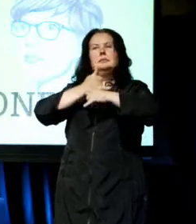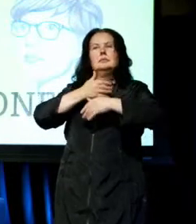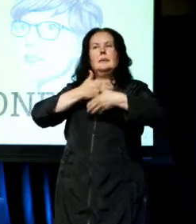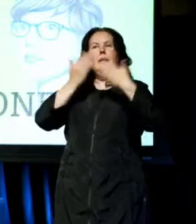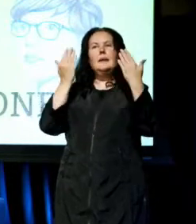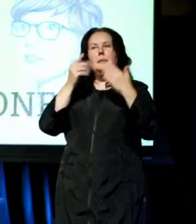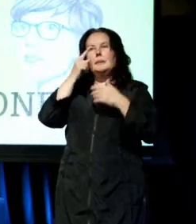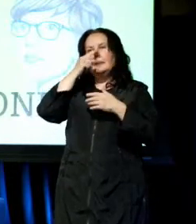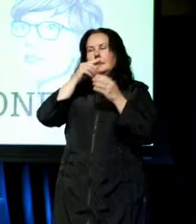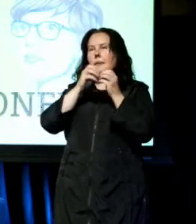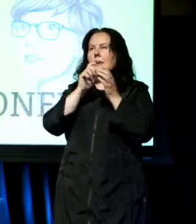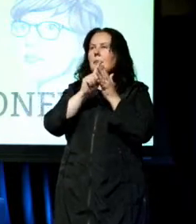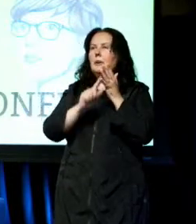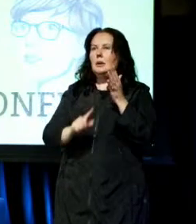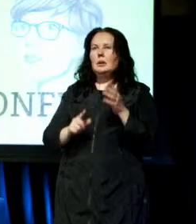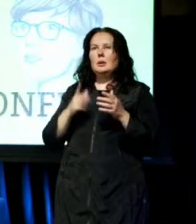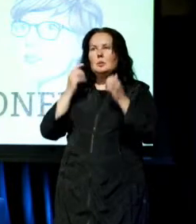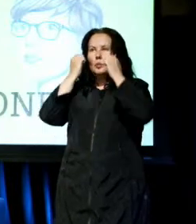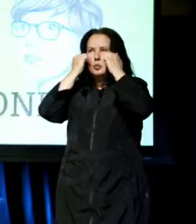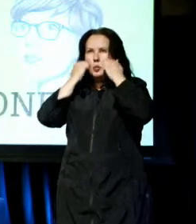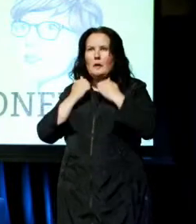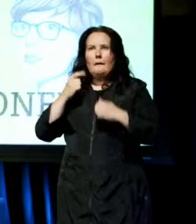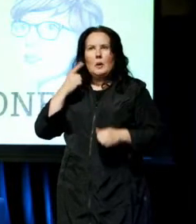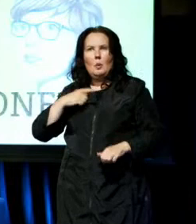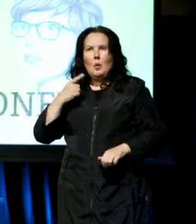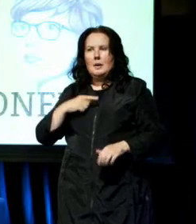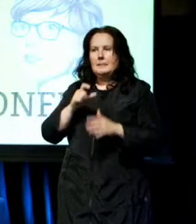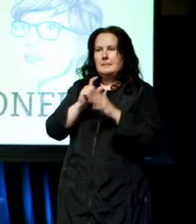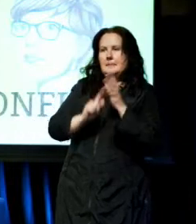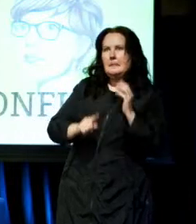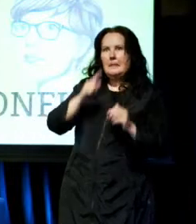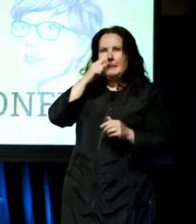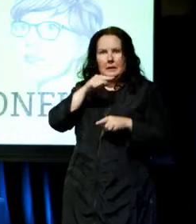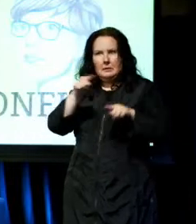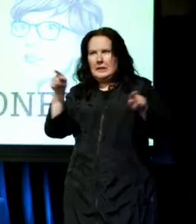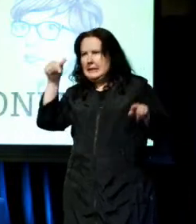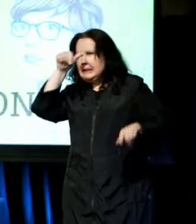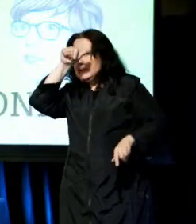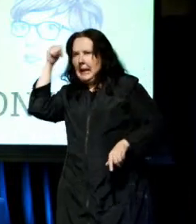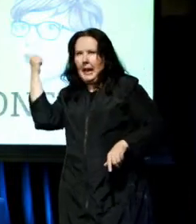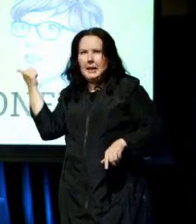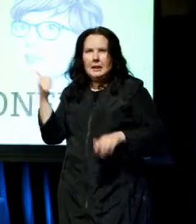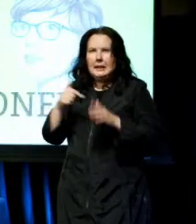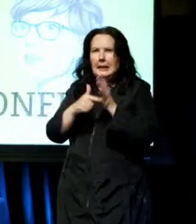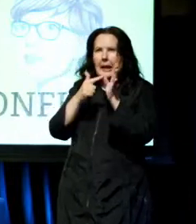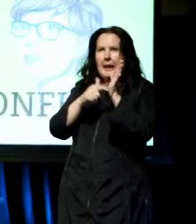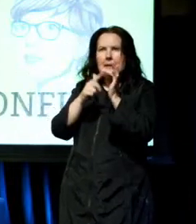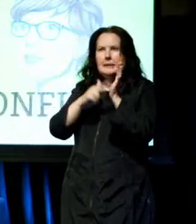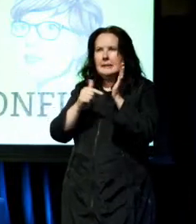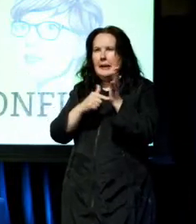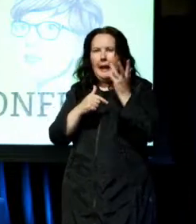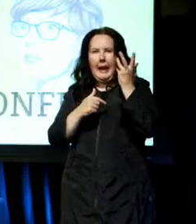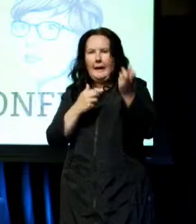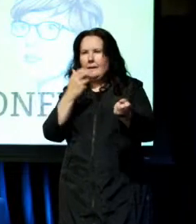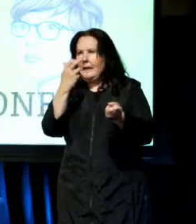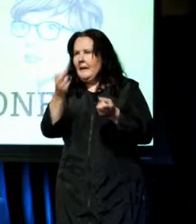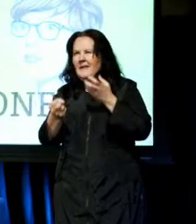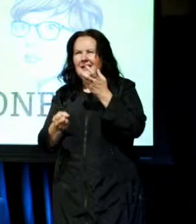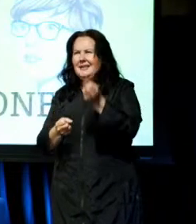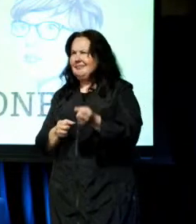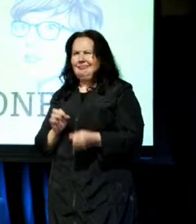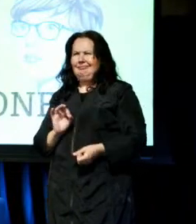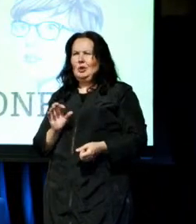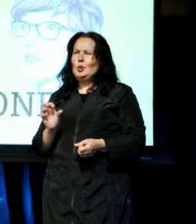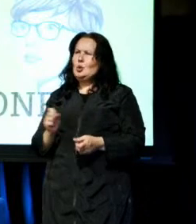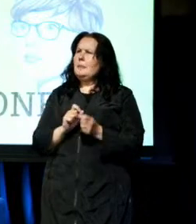why, disabled people are talented and why you're missing out on talent if you don't include us. But honestly, it should just be as simple as it's a